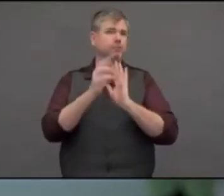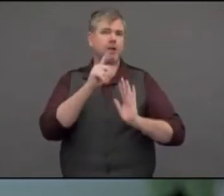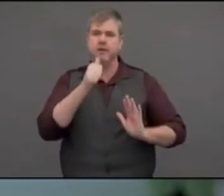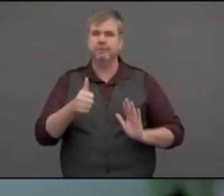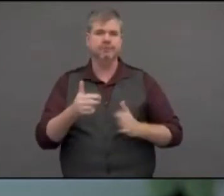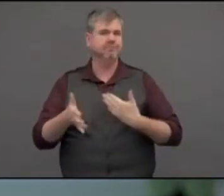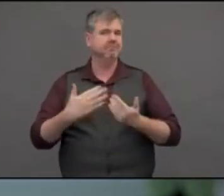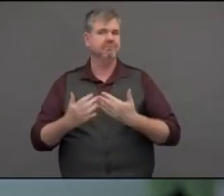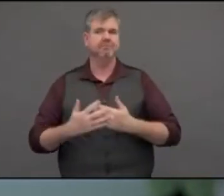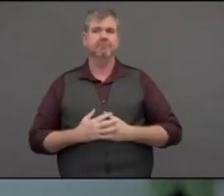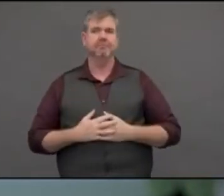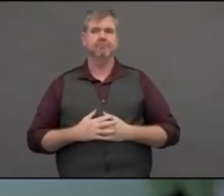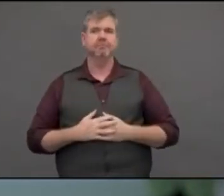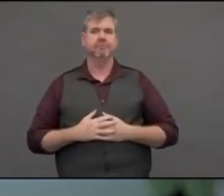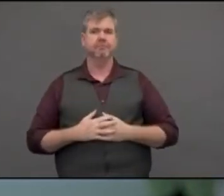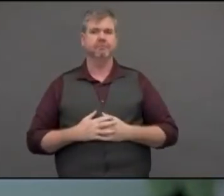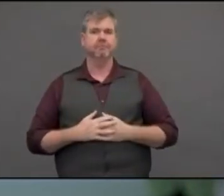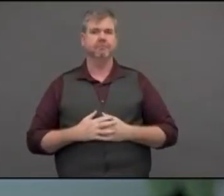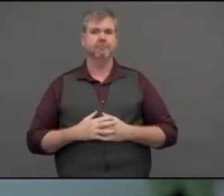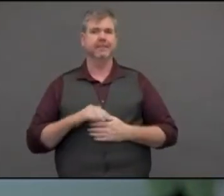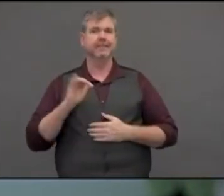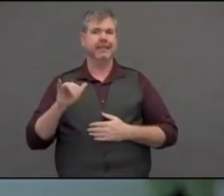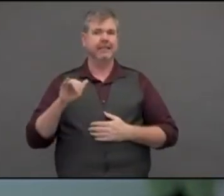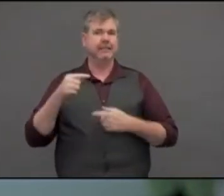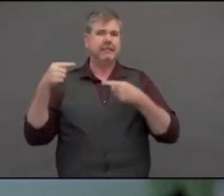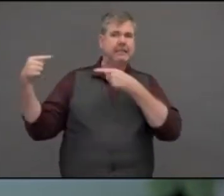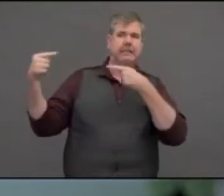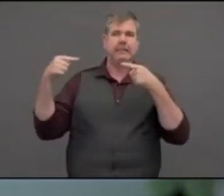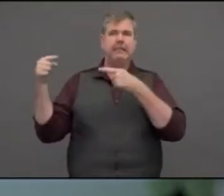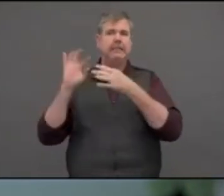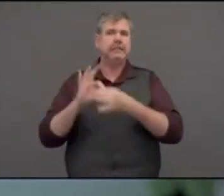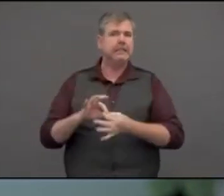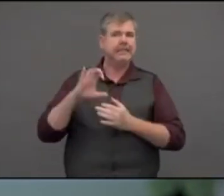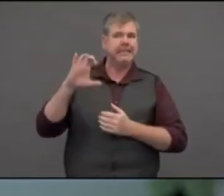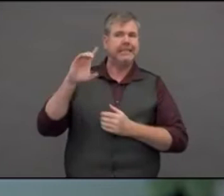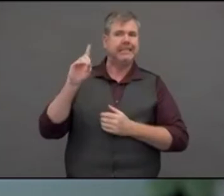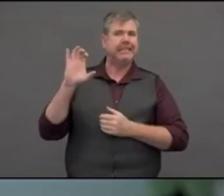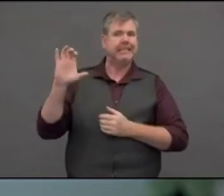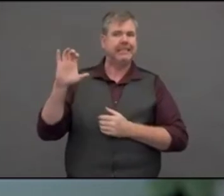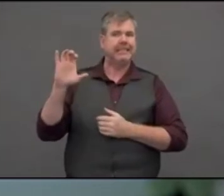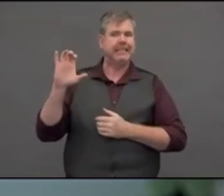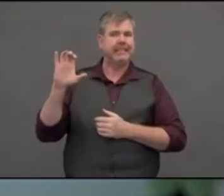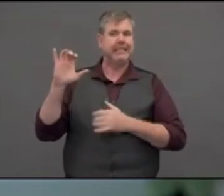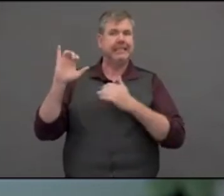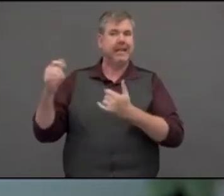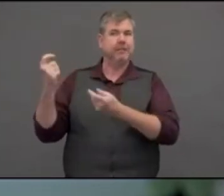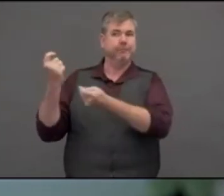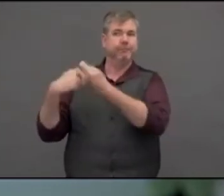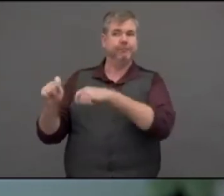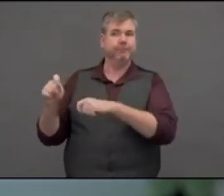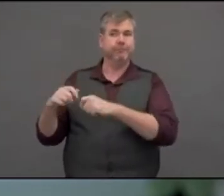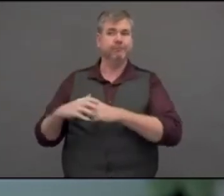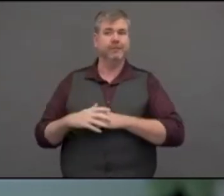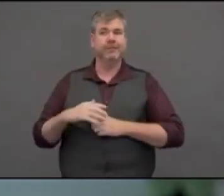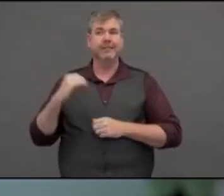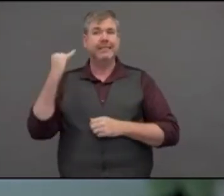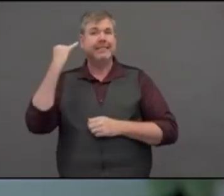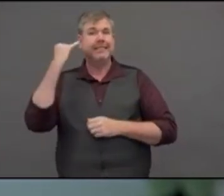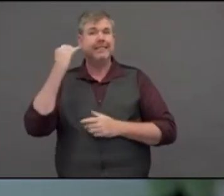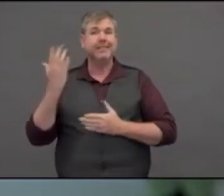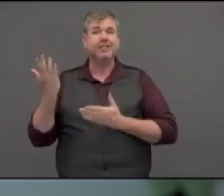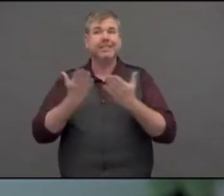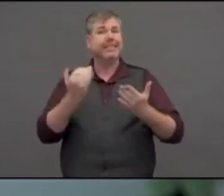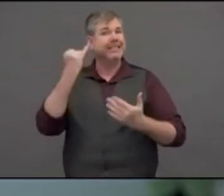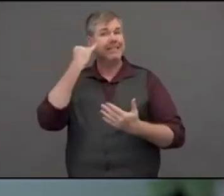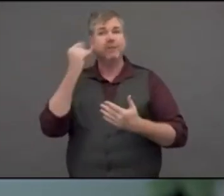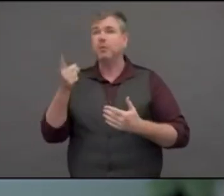guidance that has now been rescinded and replaced that suggested that if you did not have symptoms and you were close contact, you did not need to be